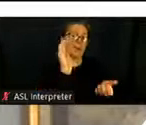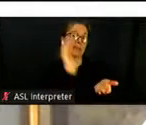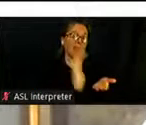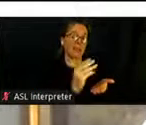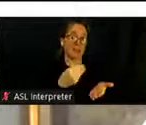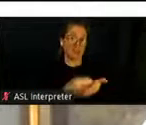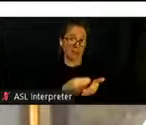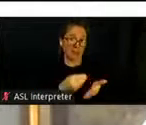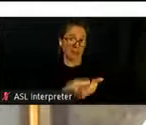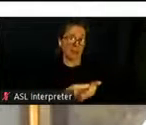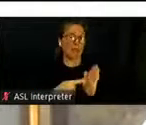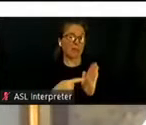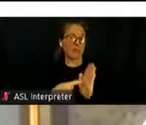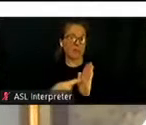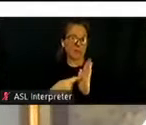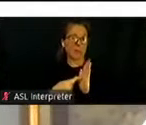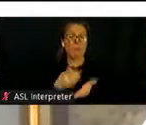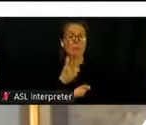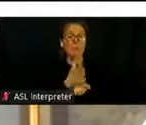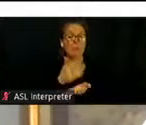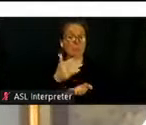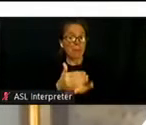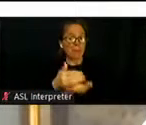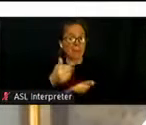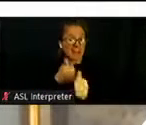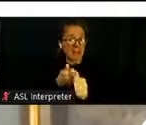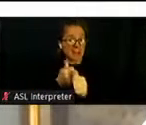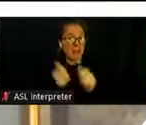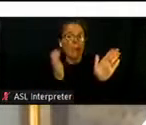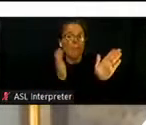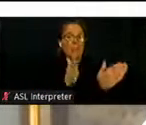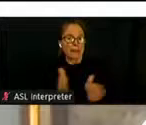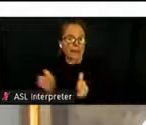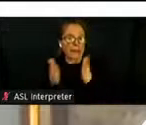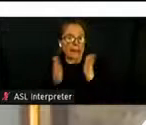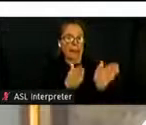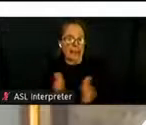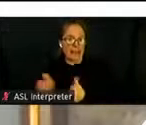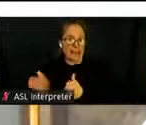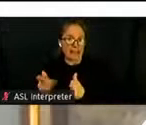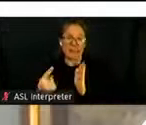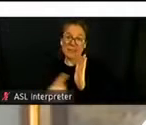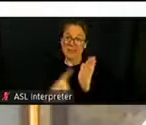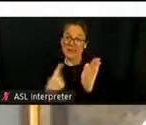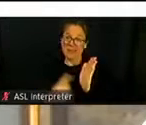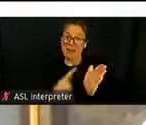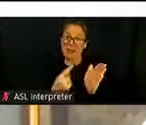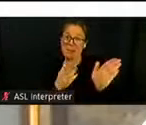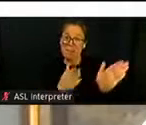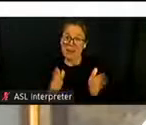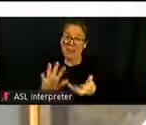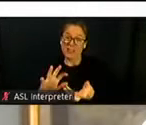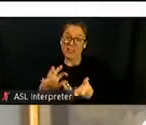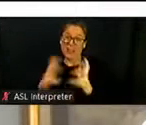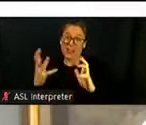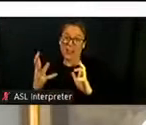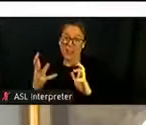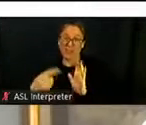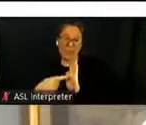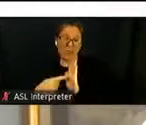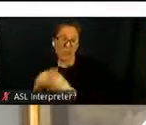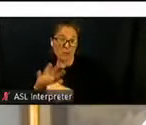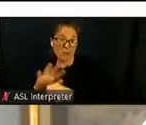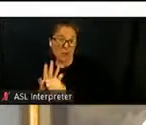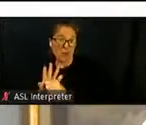grounding principles. Budgets are planning documents. As COVID taught us, plans change, so we have to have flexible budgets. But